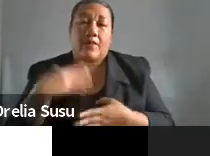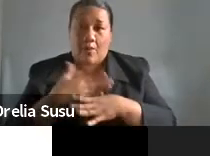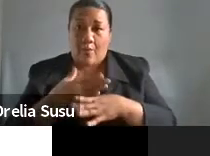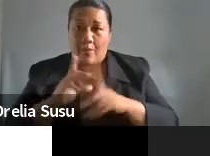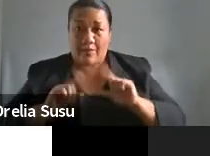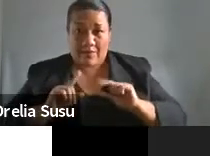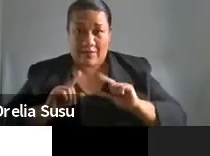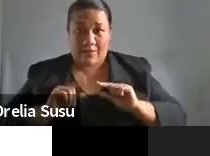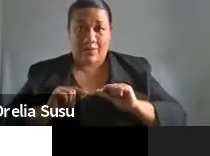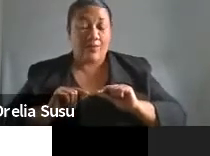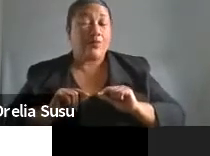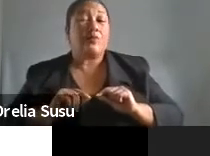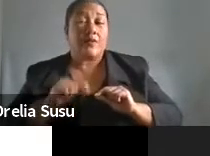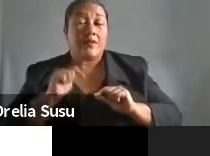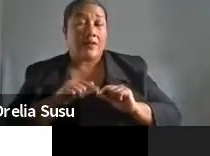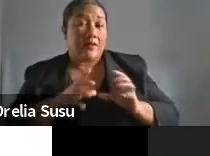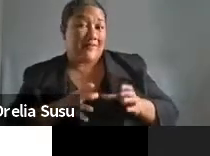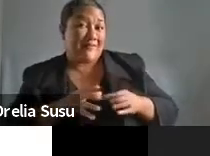we work from five work streams.